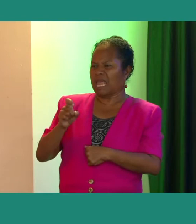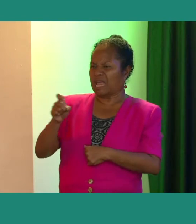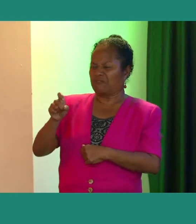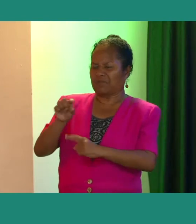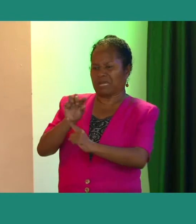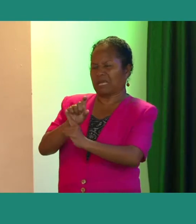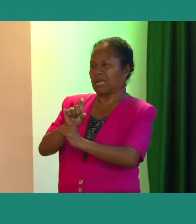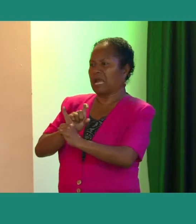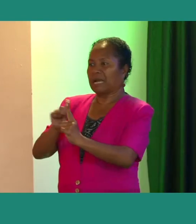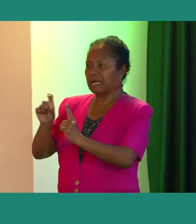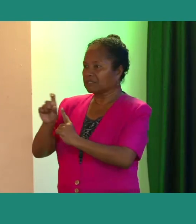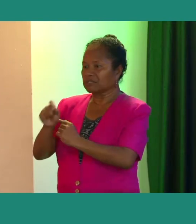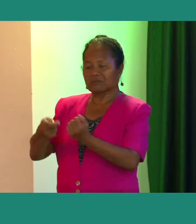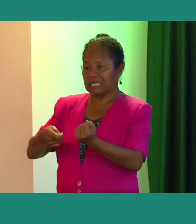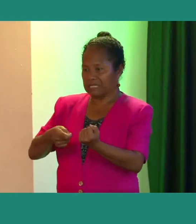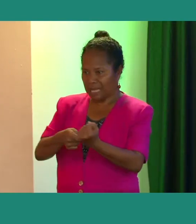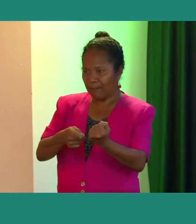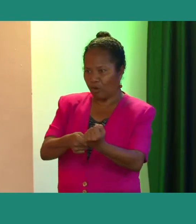it won't succeed.